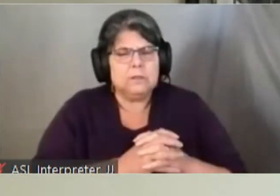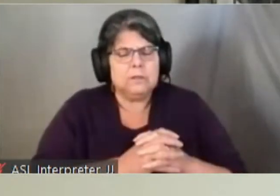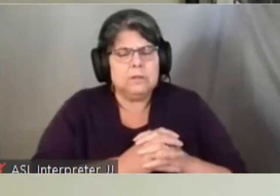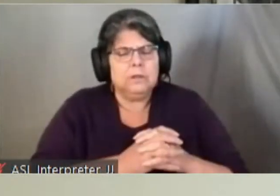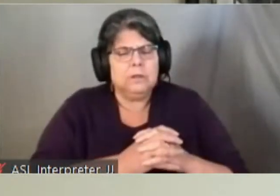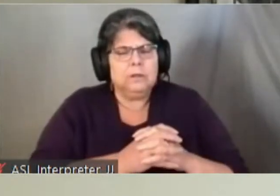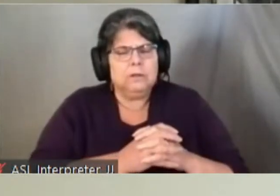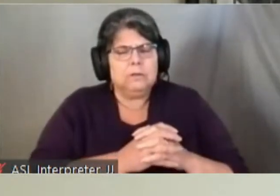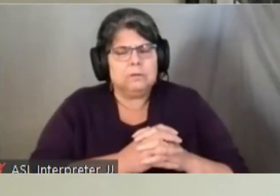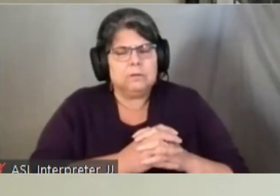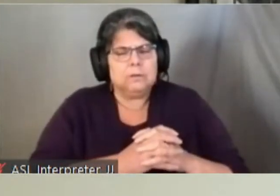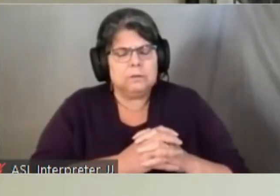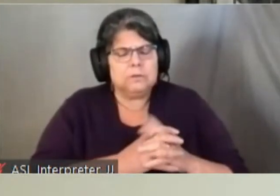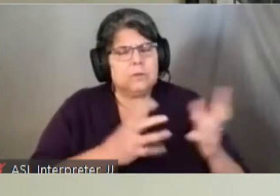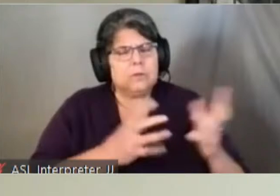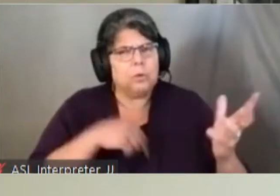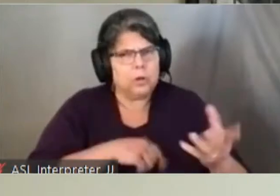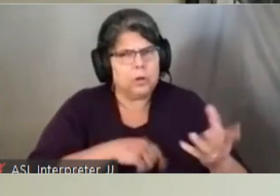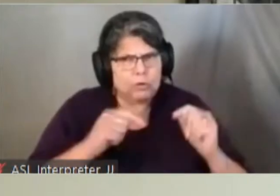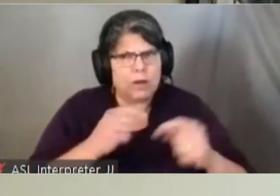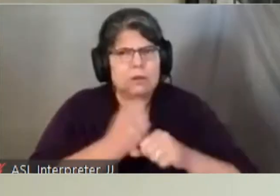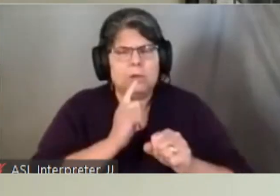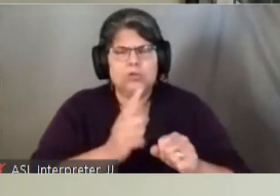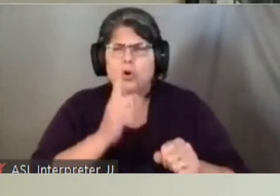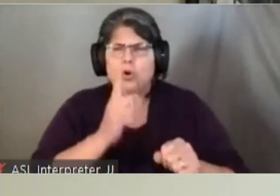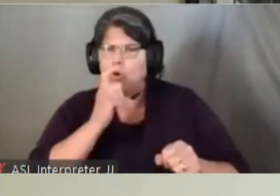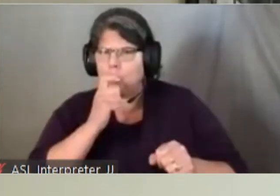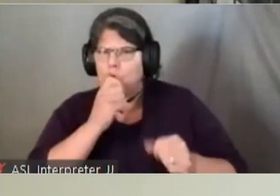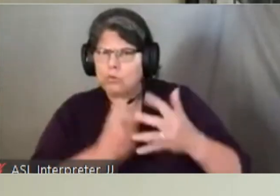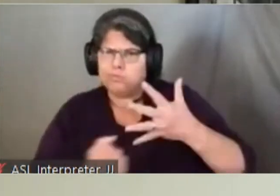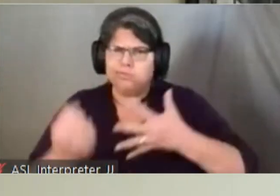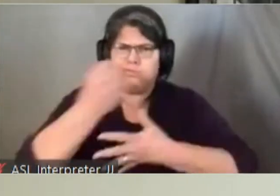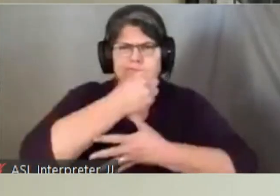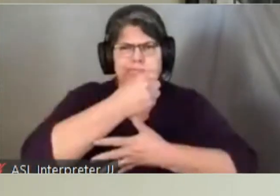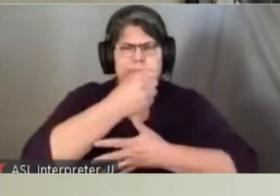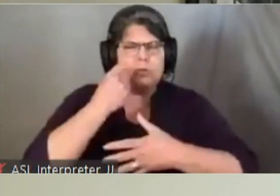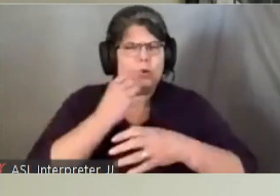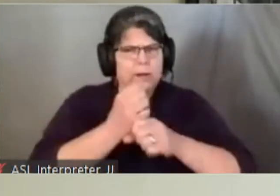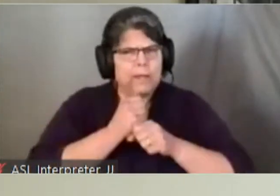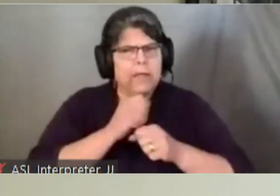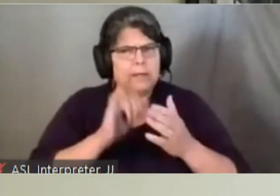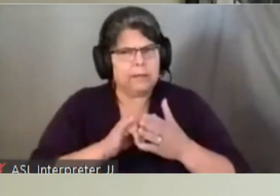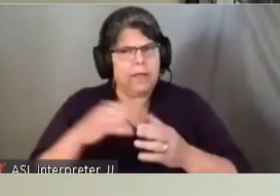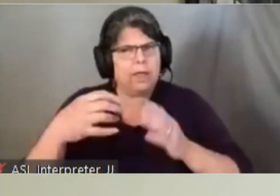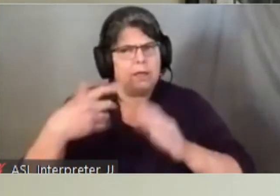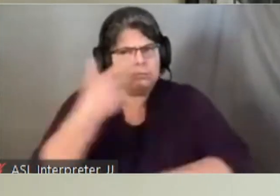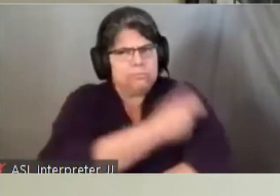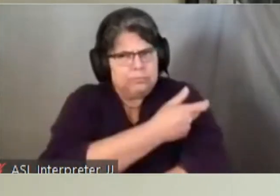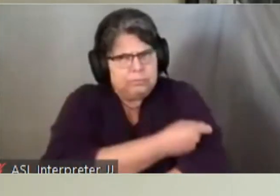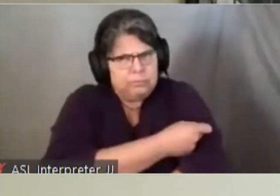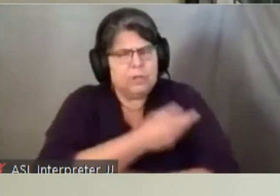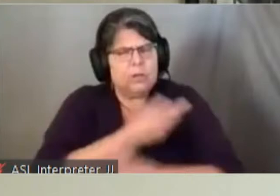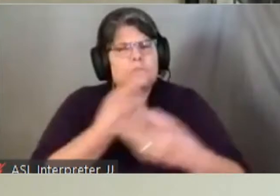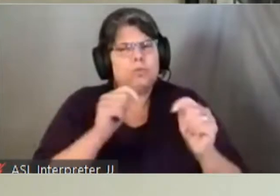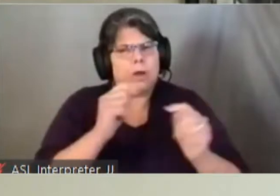efforts to use the tiered system, we're trying to focus on people of color as